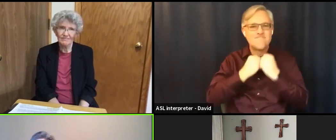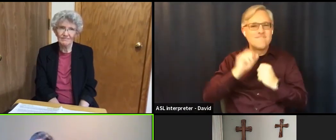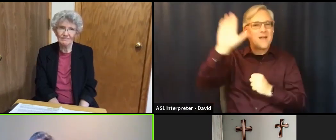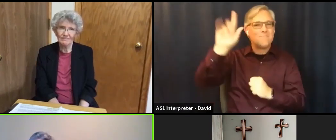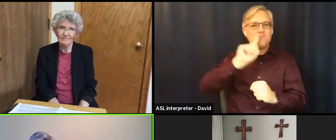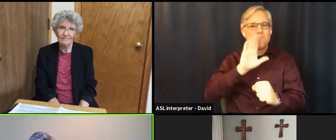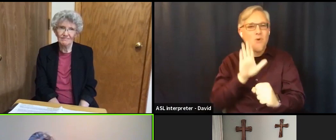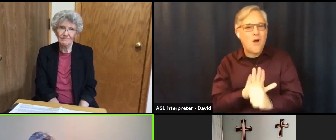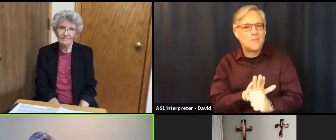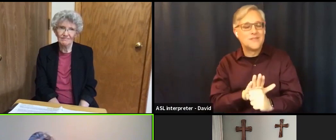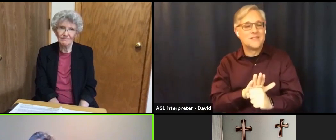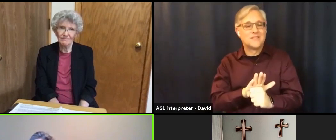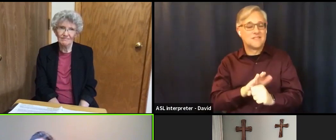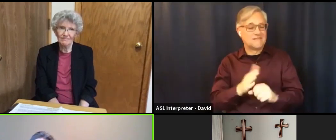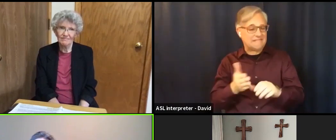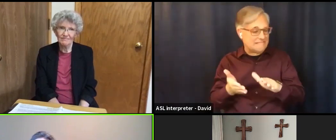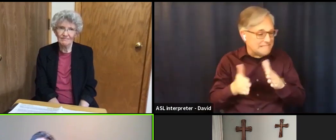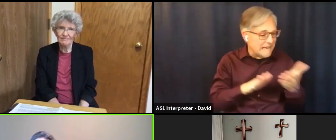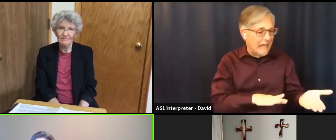and devastation.